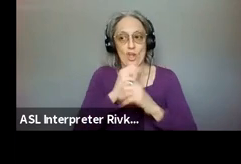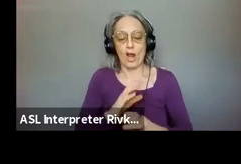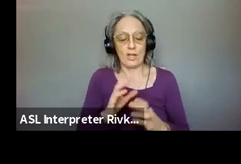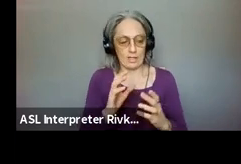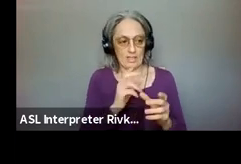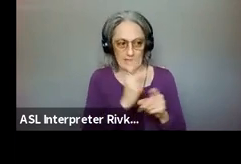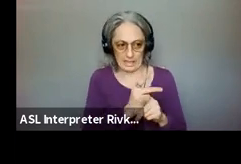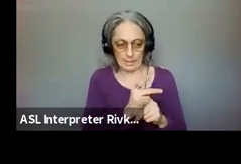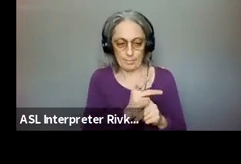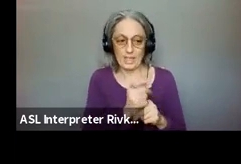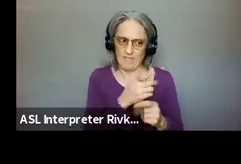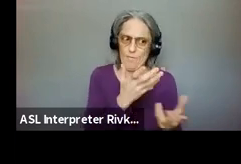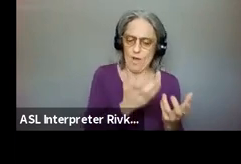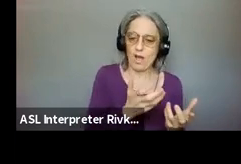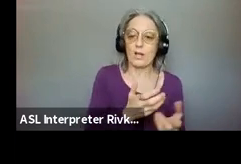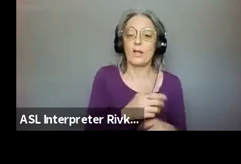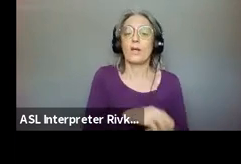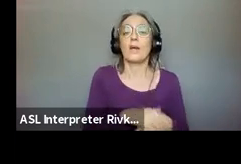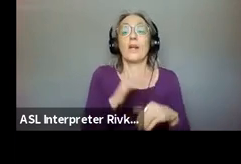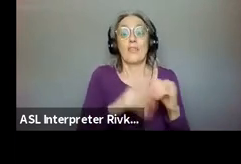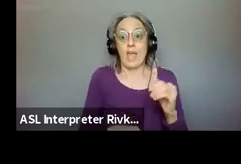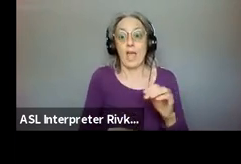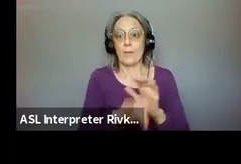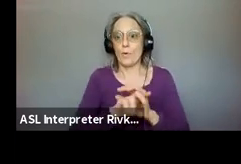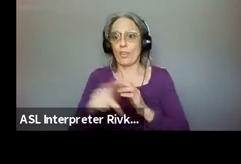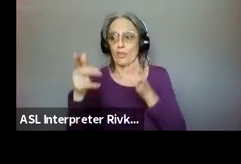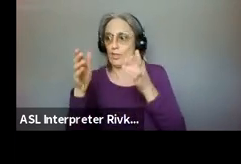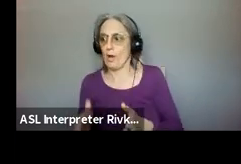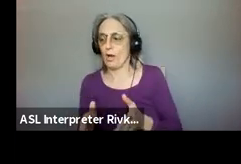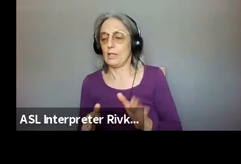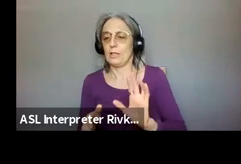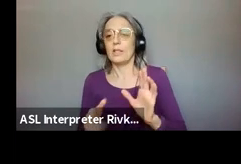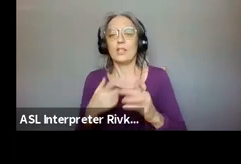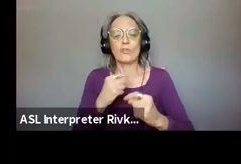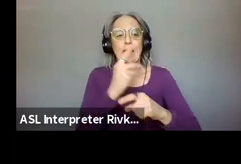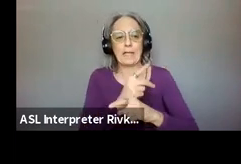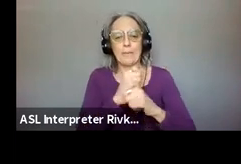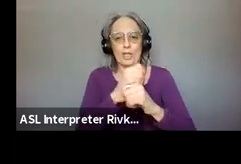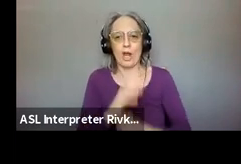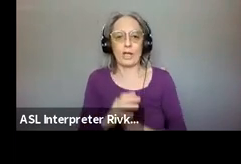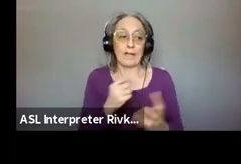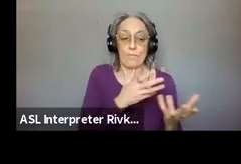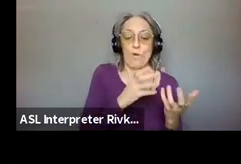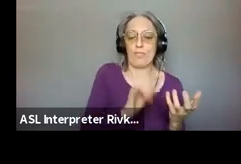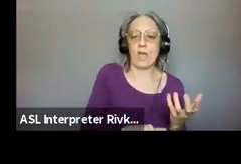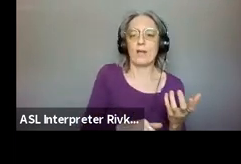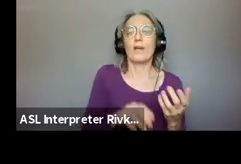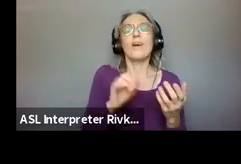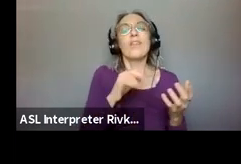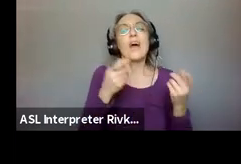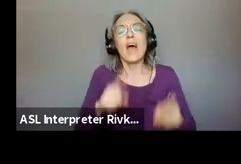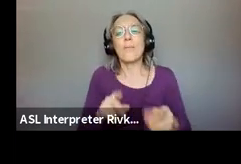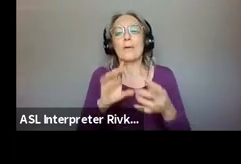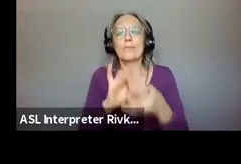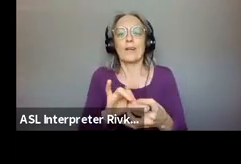maintain versus having a third-party guardian appointed. That's sometimes what we see when it comes to boards of DD or hospitals or medical